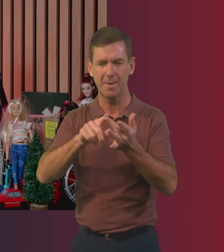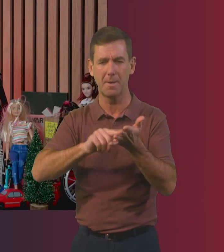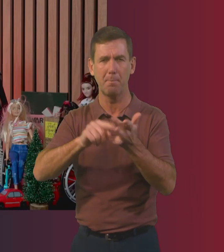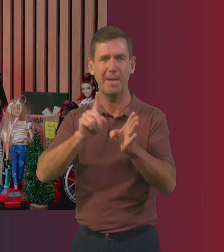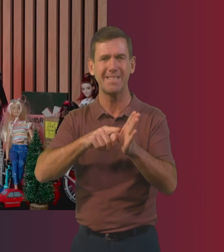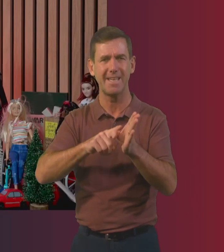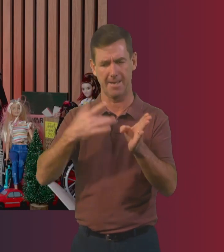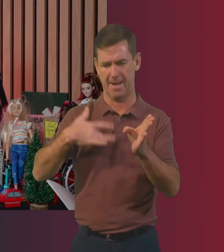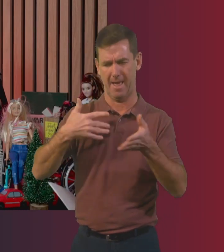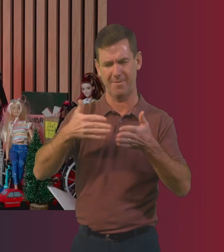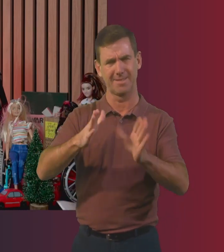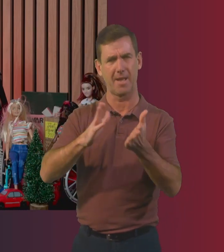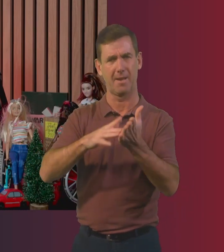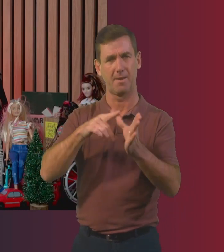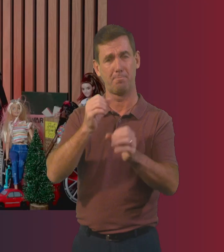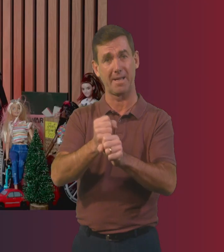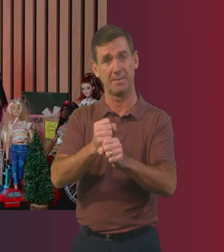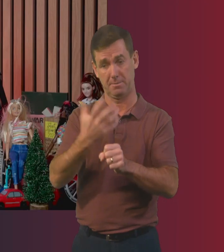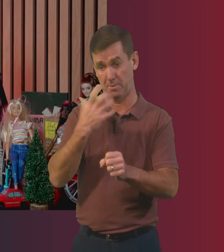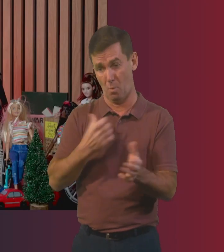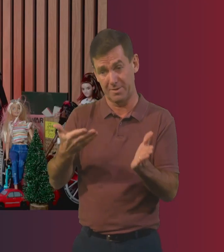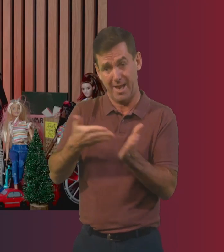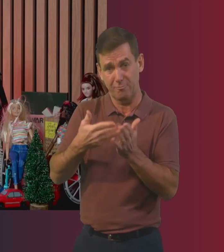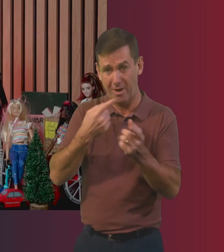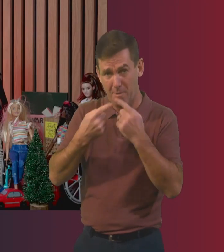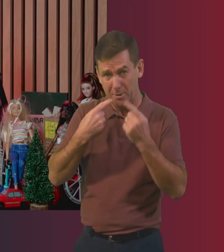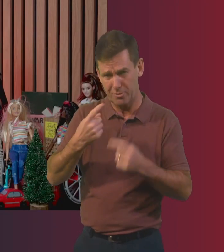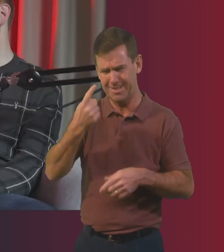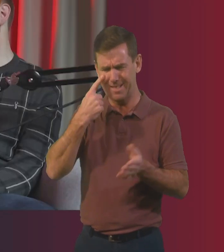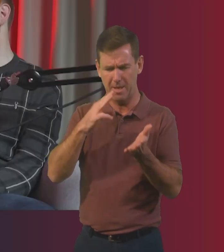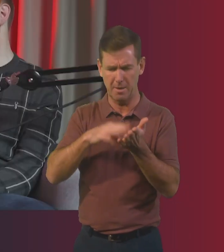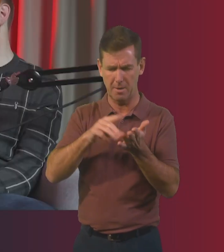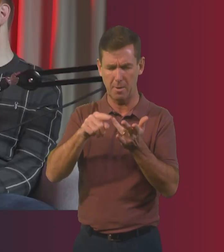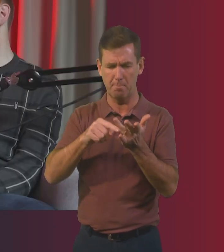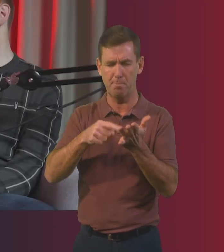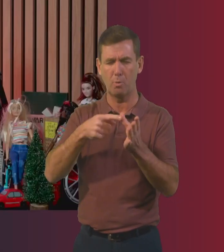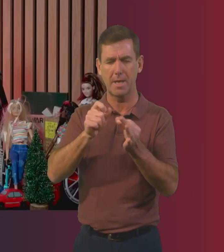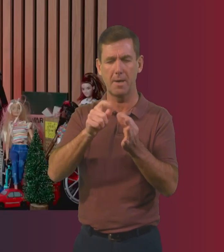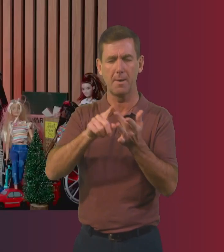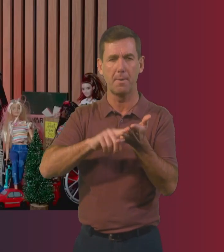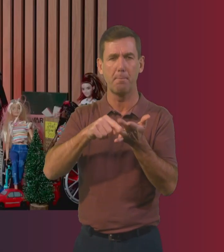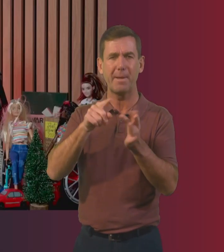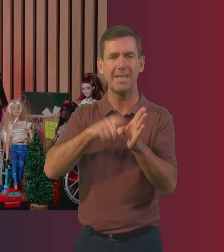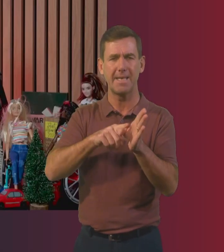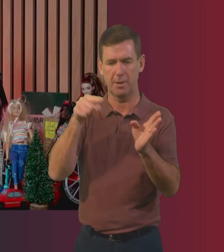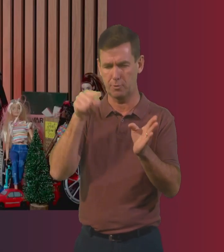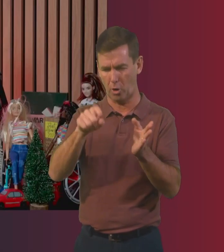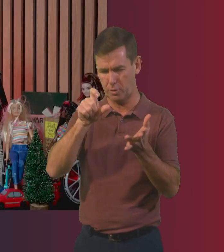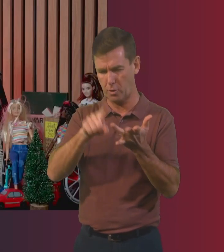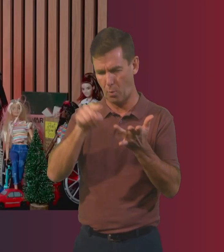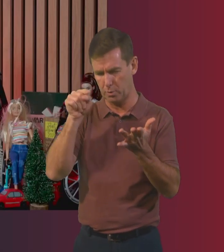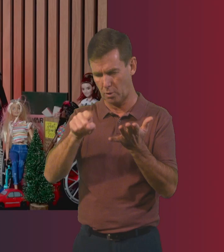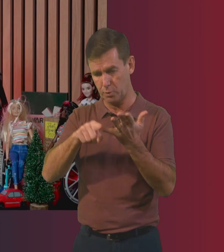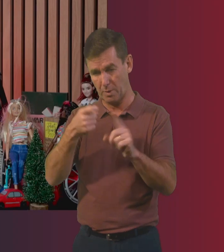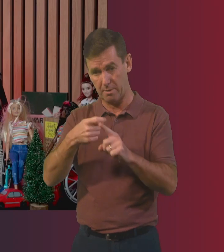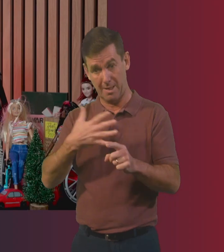you want more information about the Motability Scheme, go to motability.co.uk. And if you want to learn more about the Motability